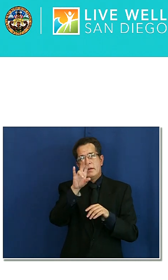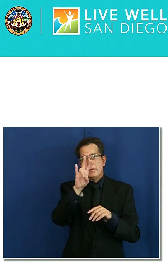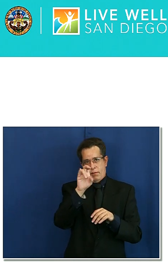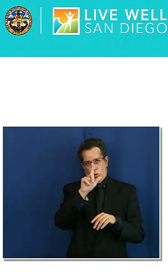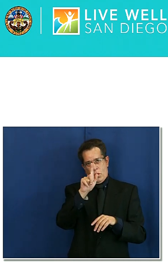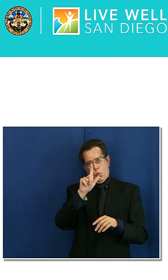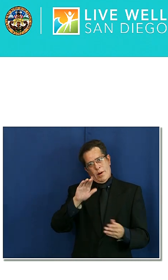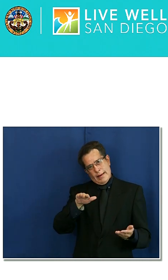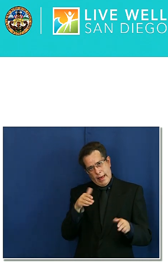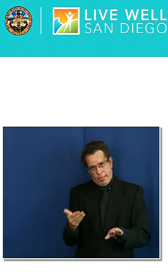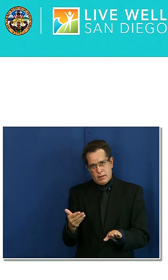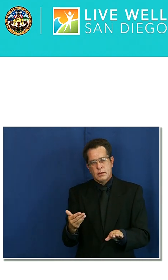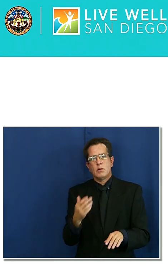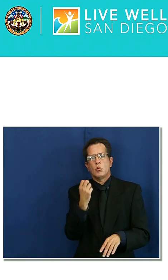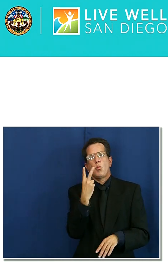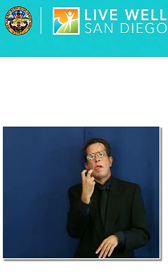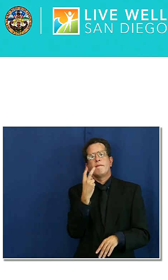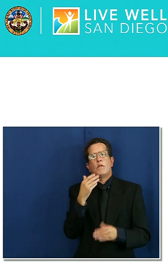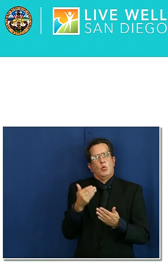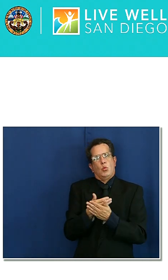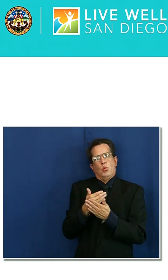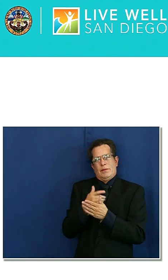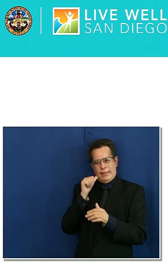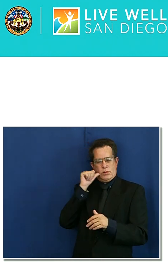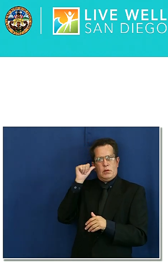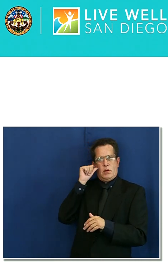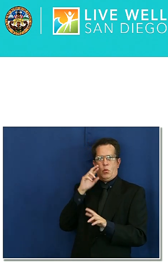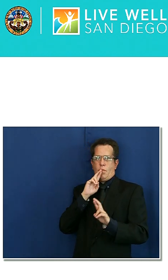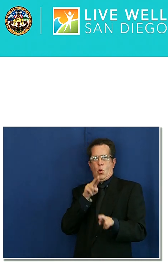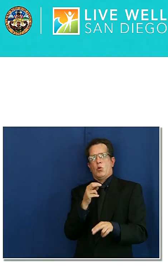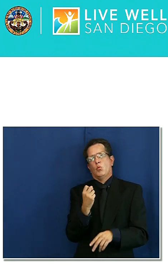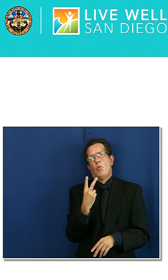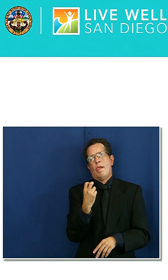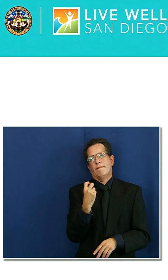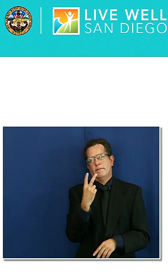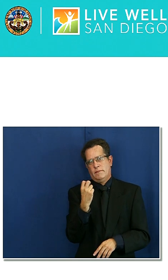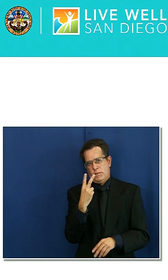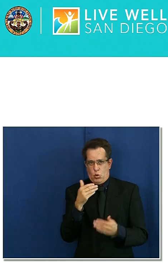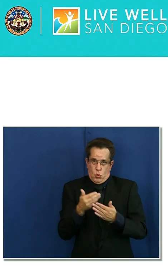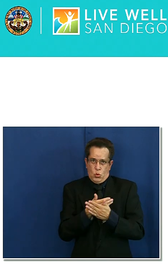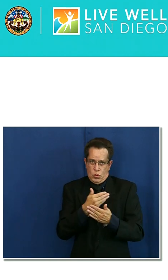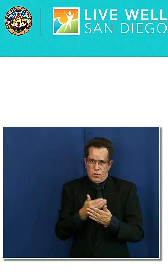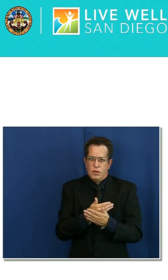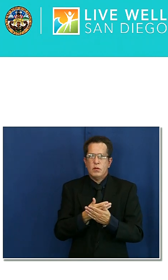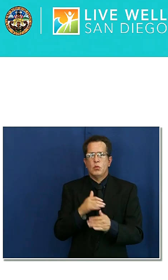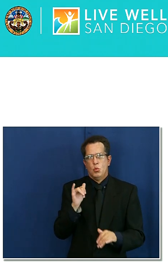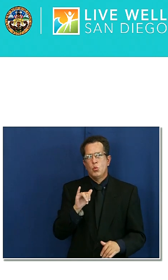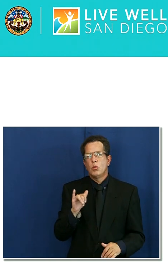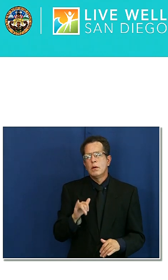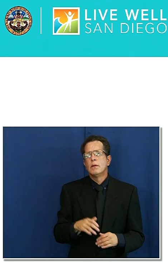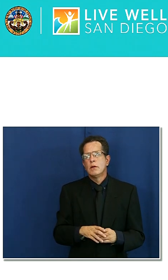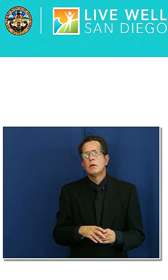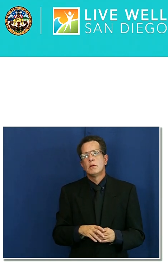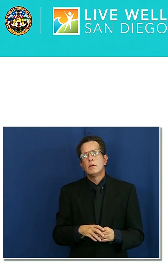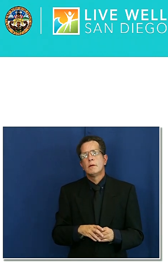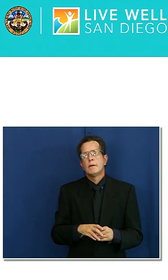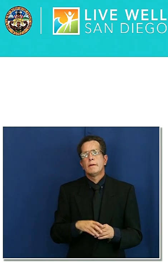721 deaths, with 12 new deaths reported since yesterday. If you can go back.